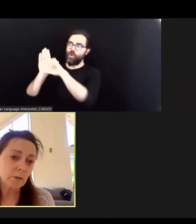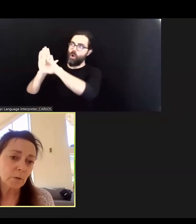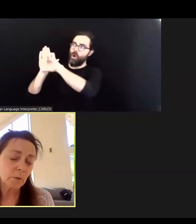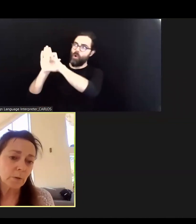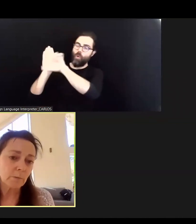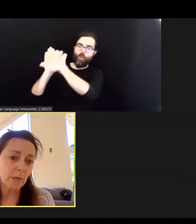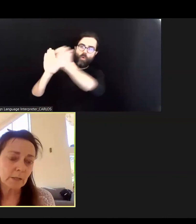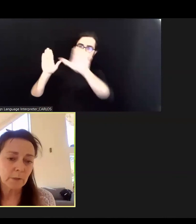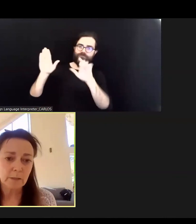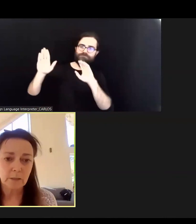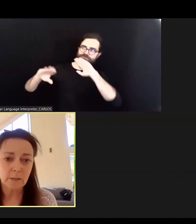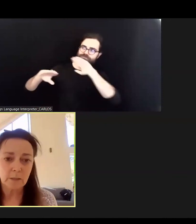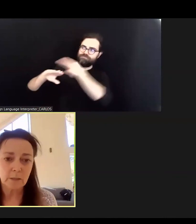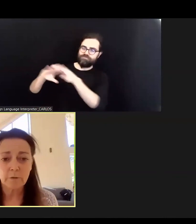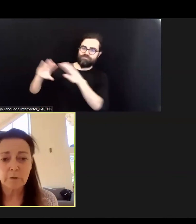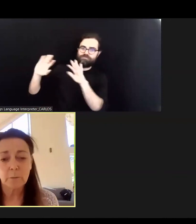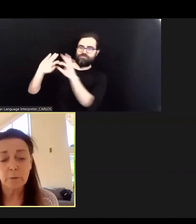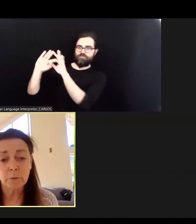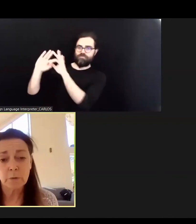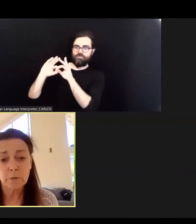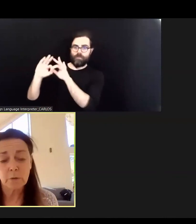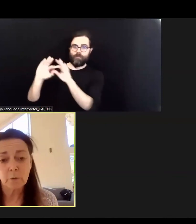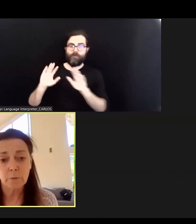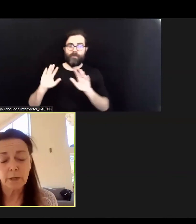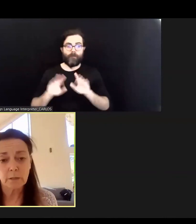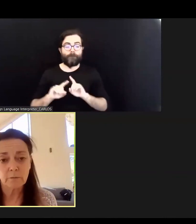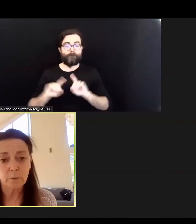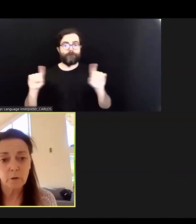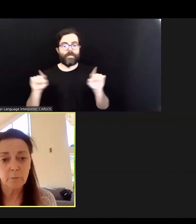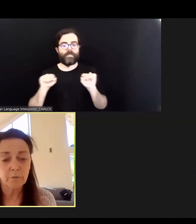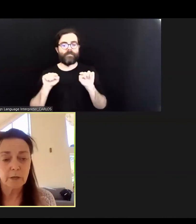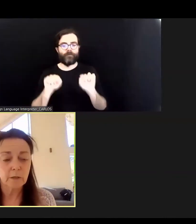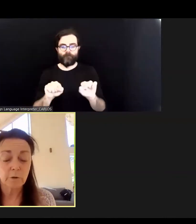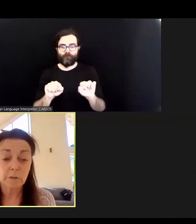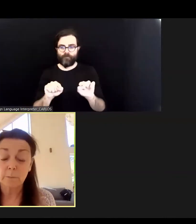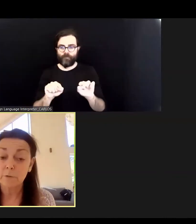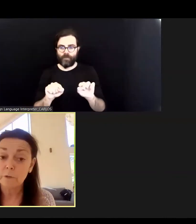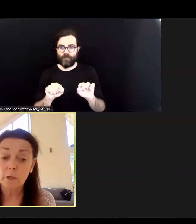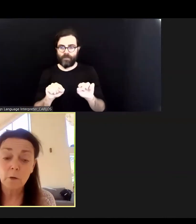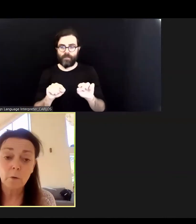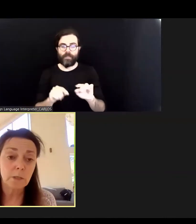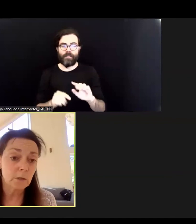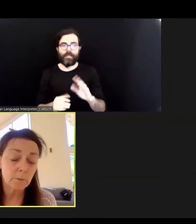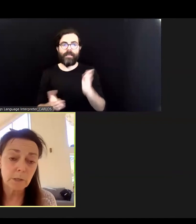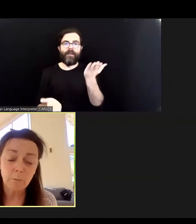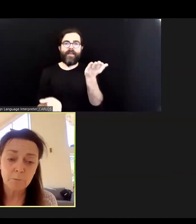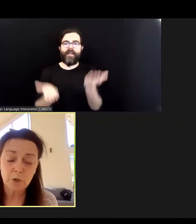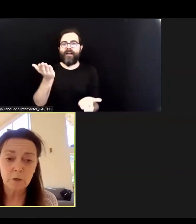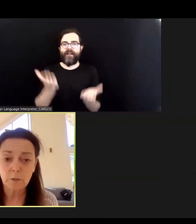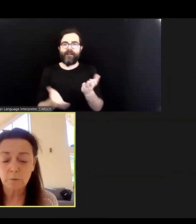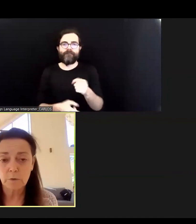of how e-learning providers need to be more accessible?